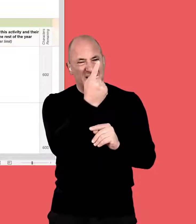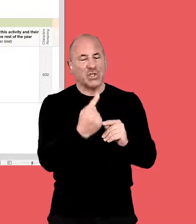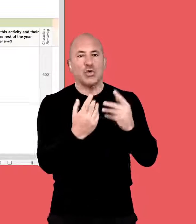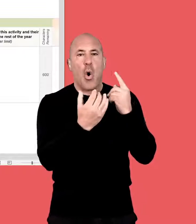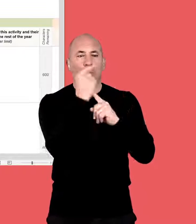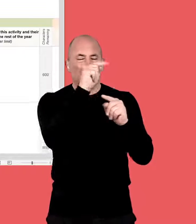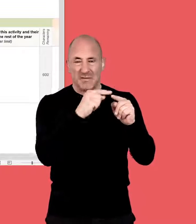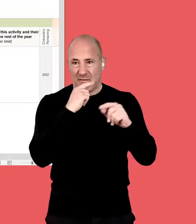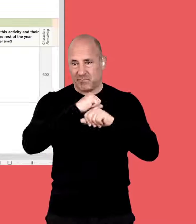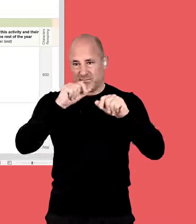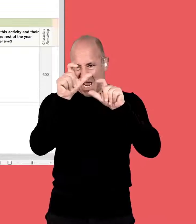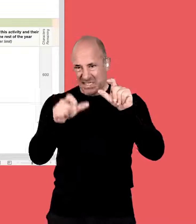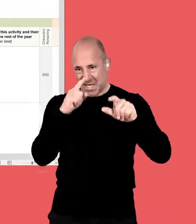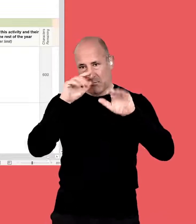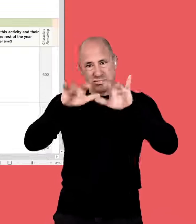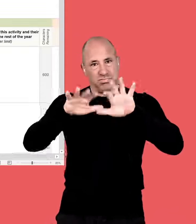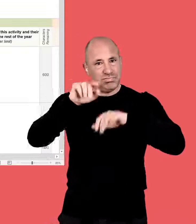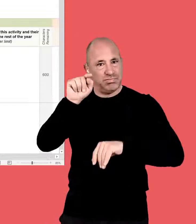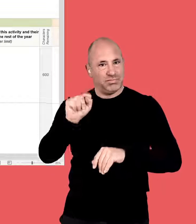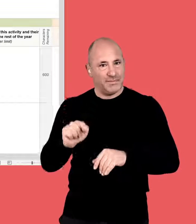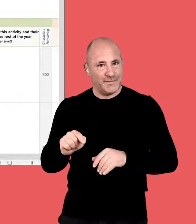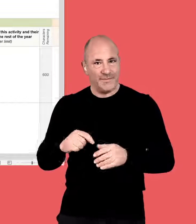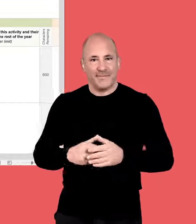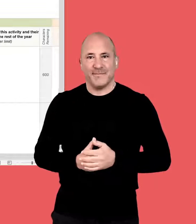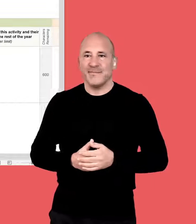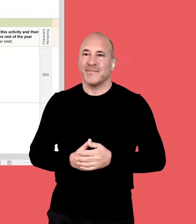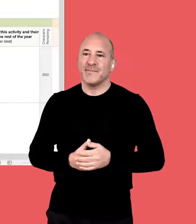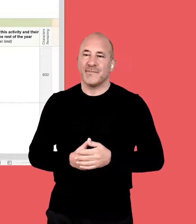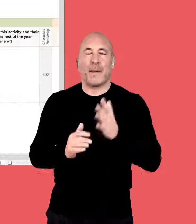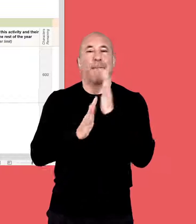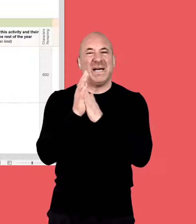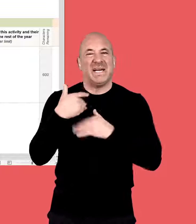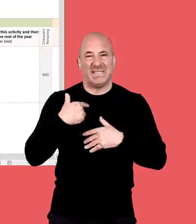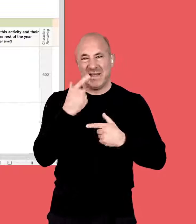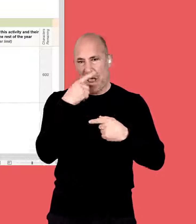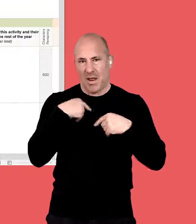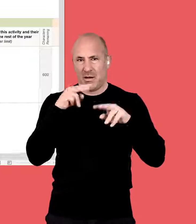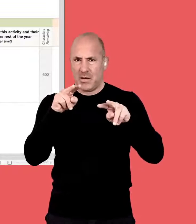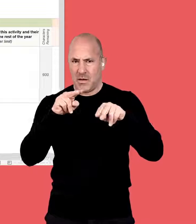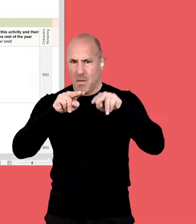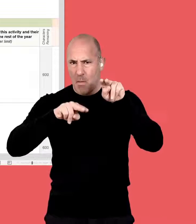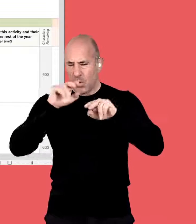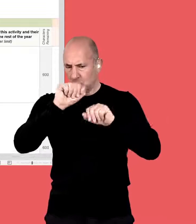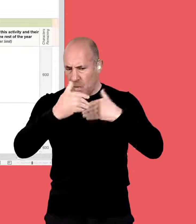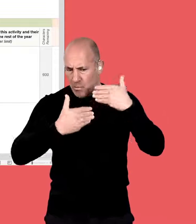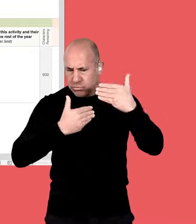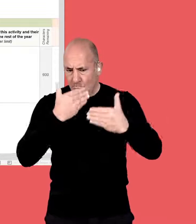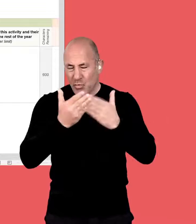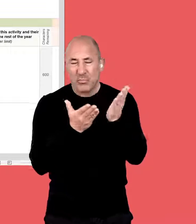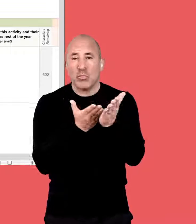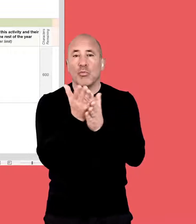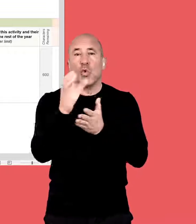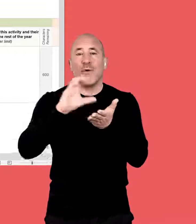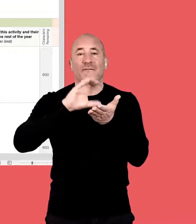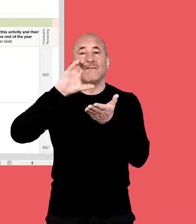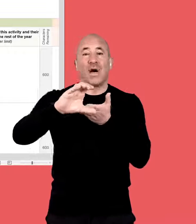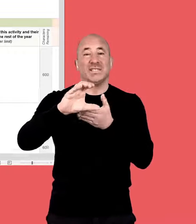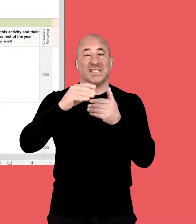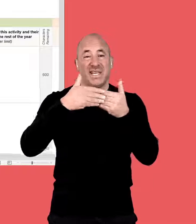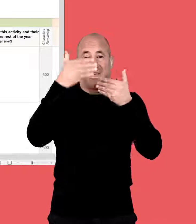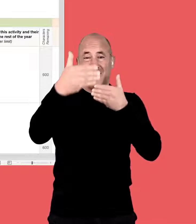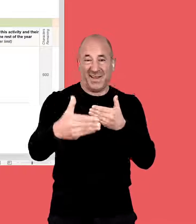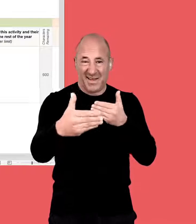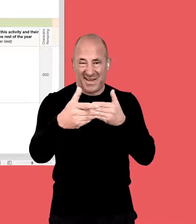update against each objective. This will provide an opportunity to monitor progress during the funding